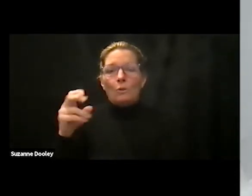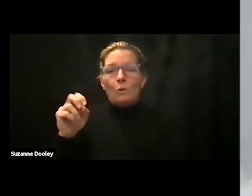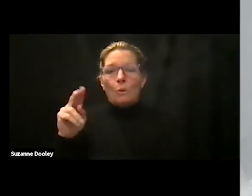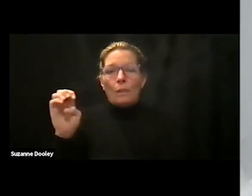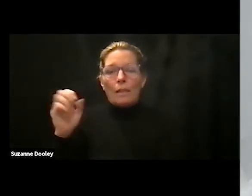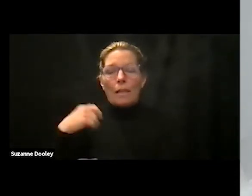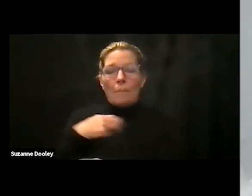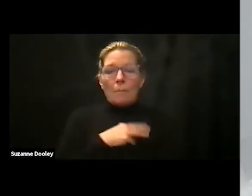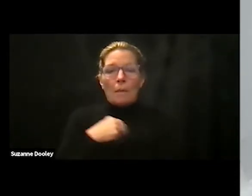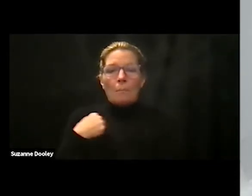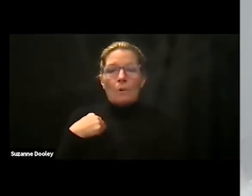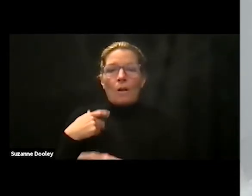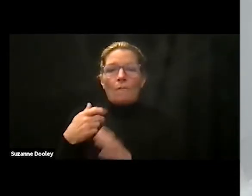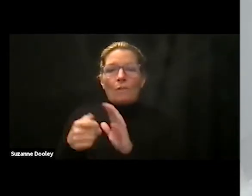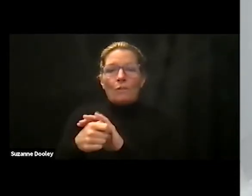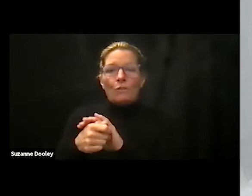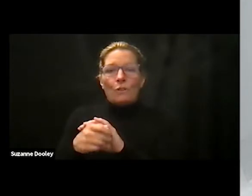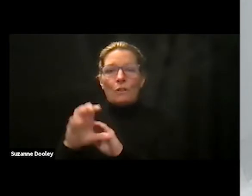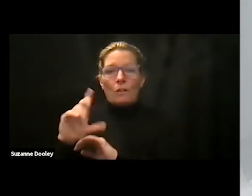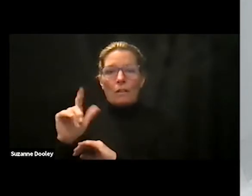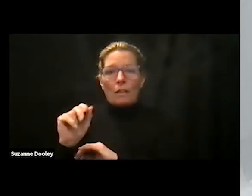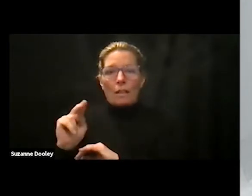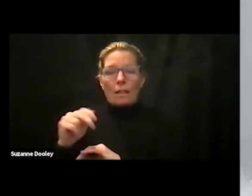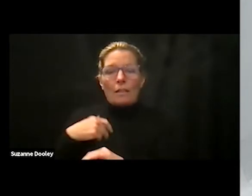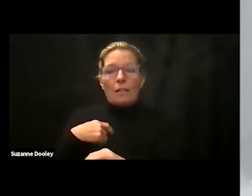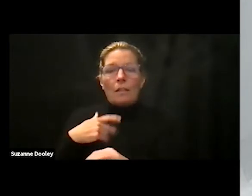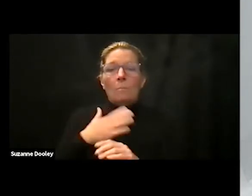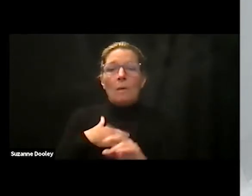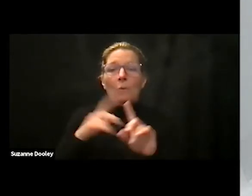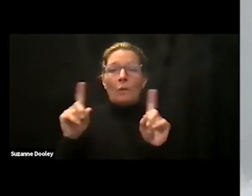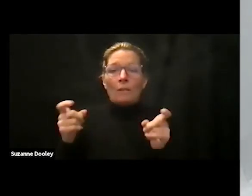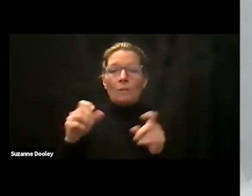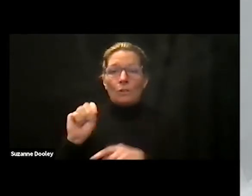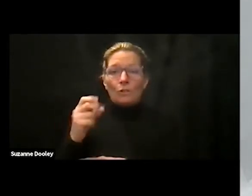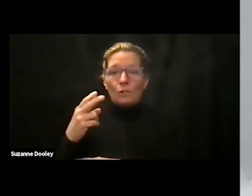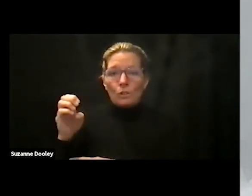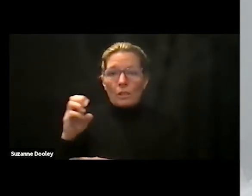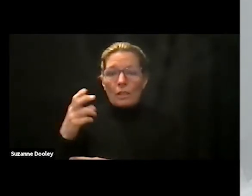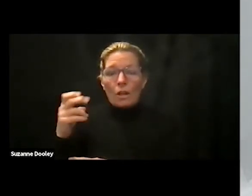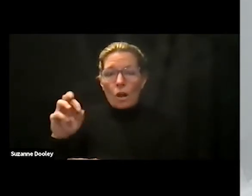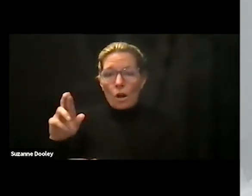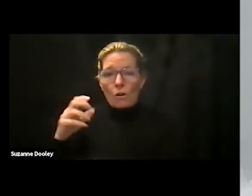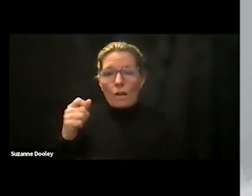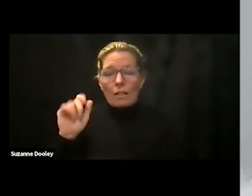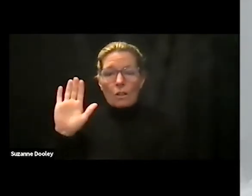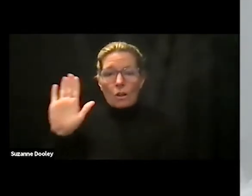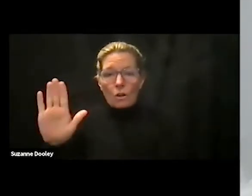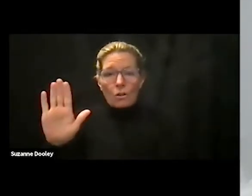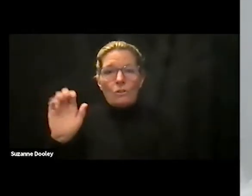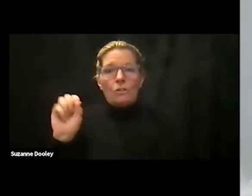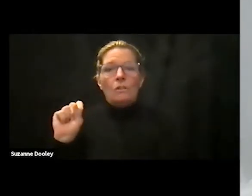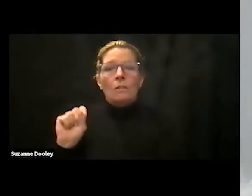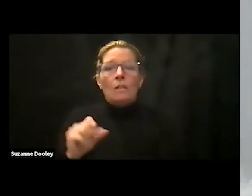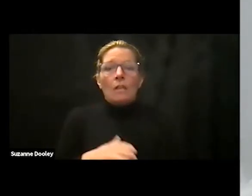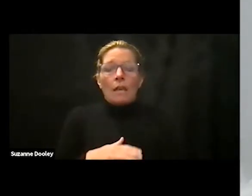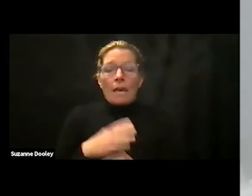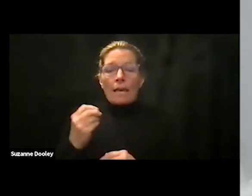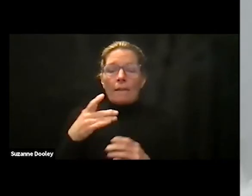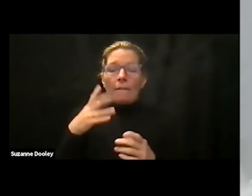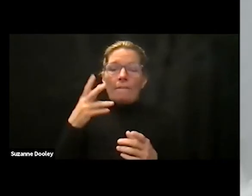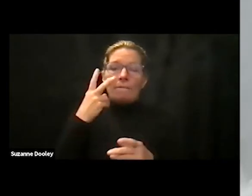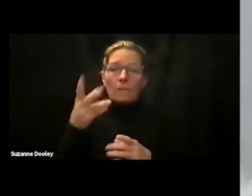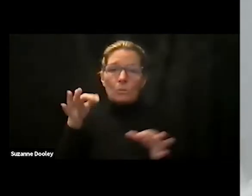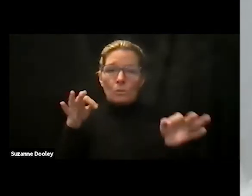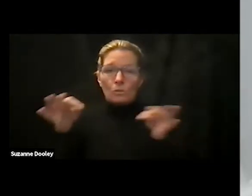clan. My pronouns are she, her, and hers. And a visual